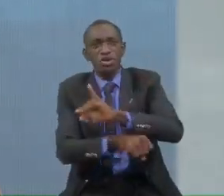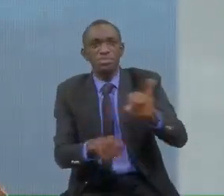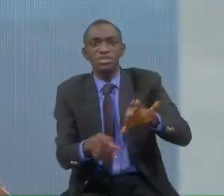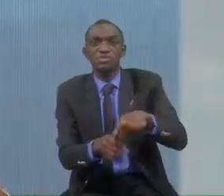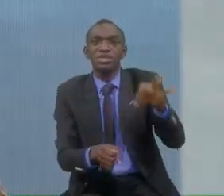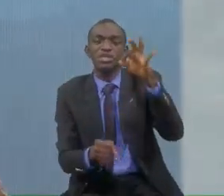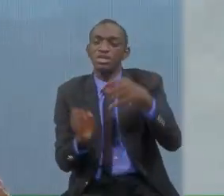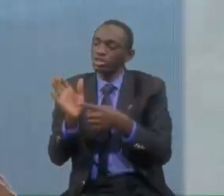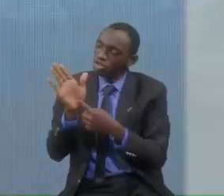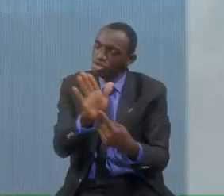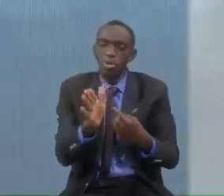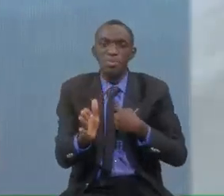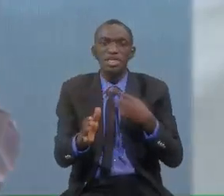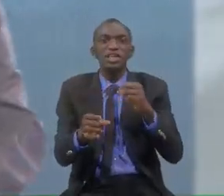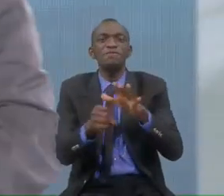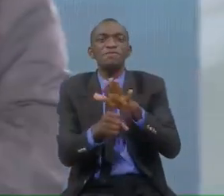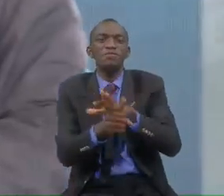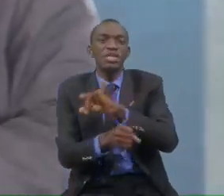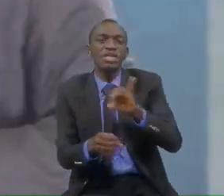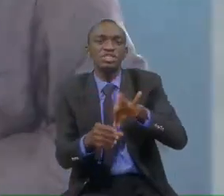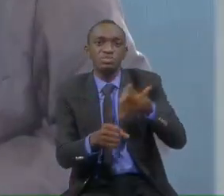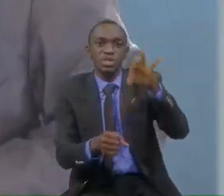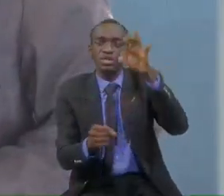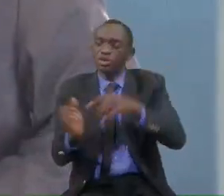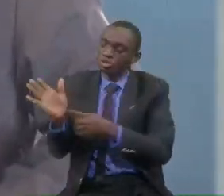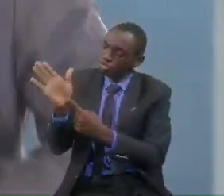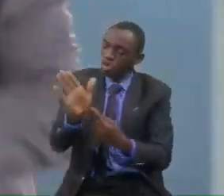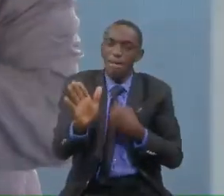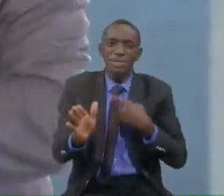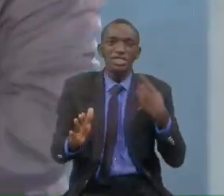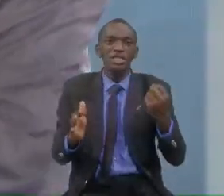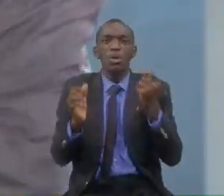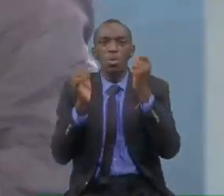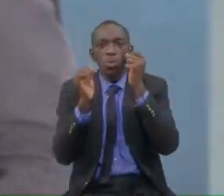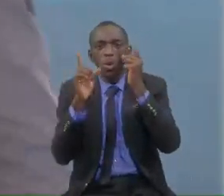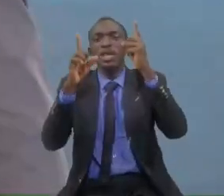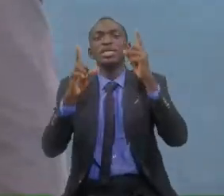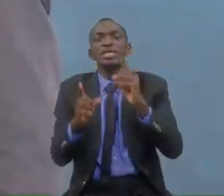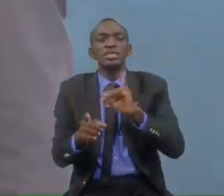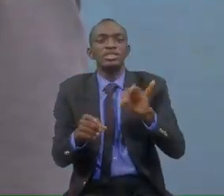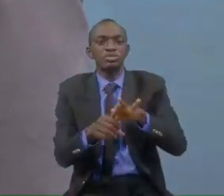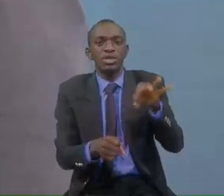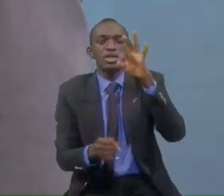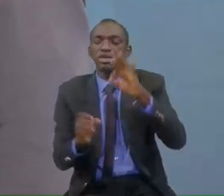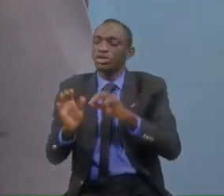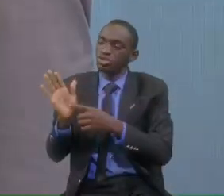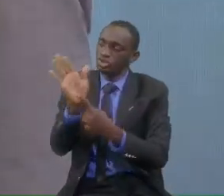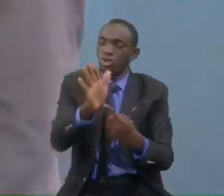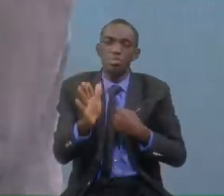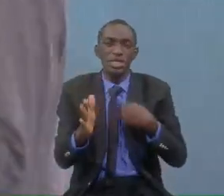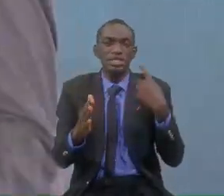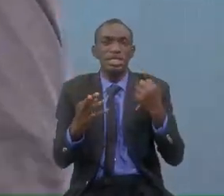me the prevailing spirit. And show me the quickening spirit. And show me the